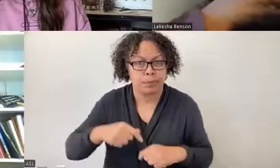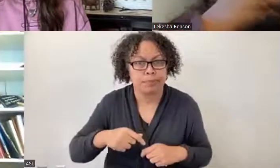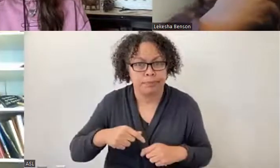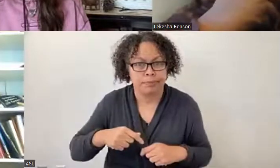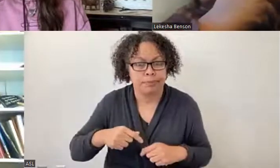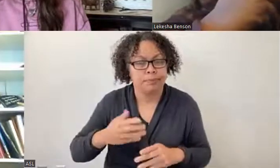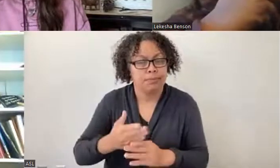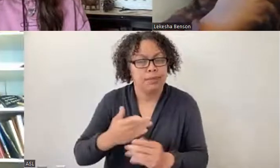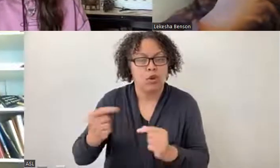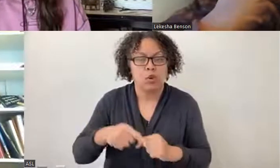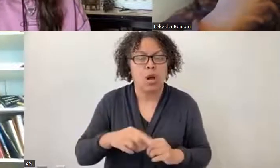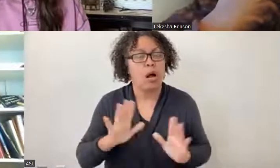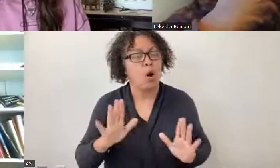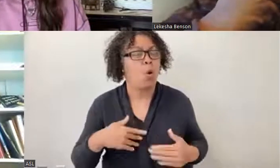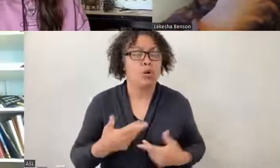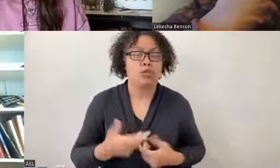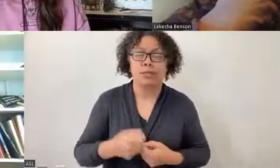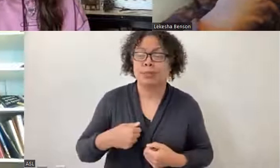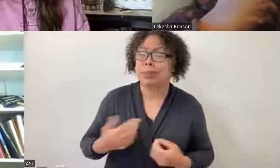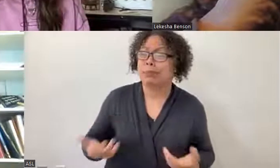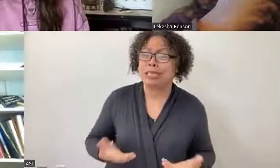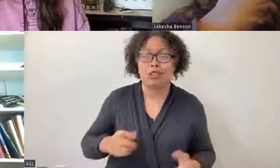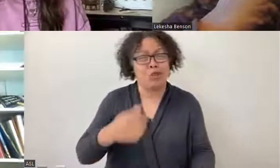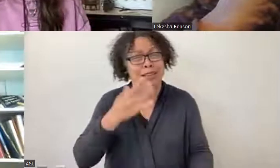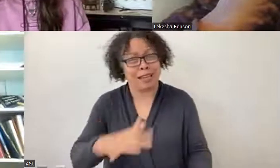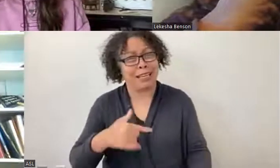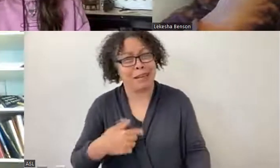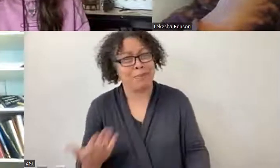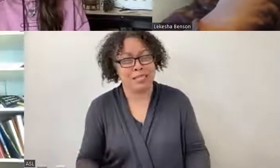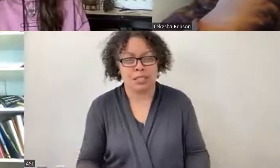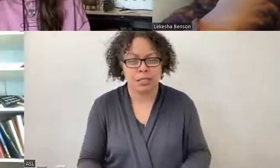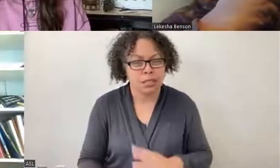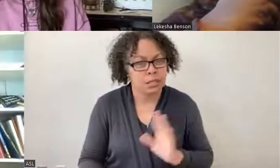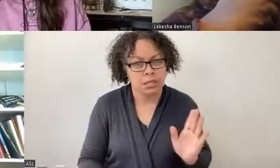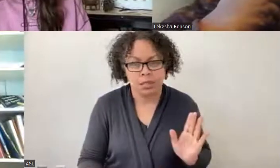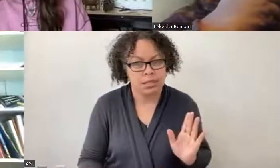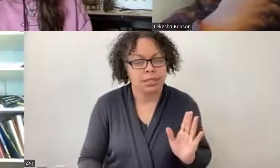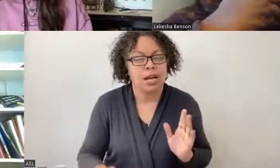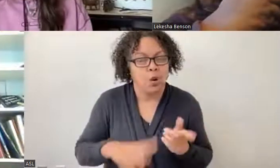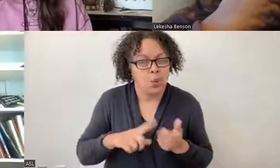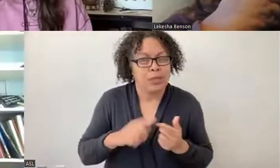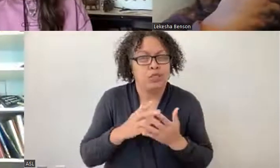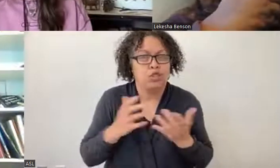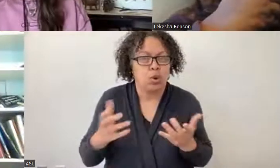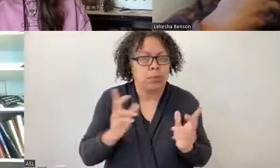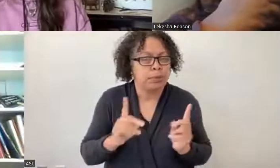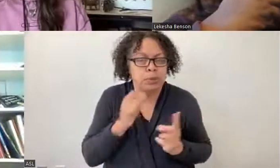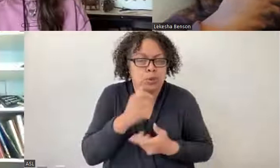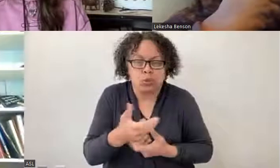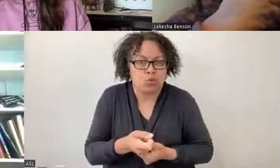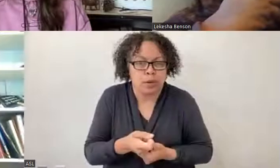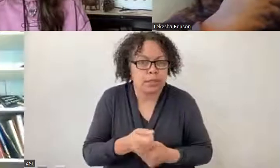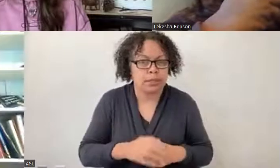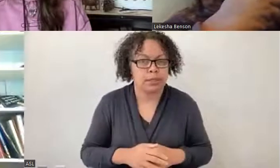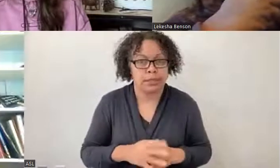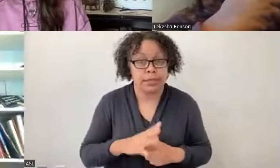say, trust me, here I am, aren't you lucky? When there is so much mistrust. And if you don't get